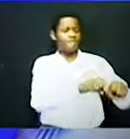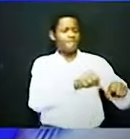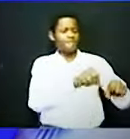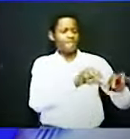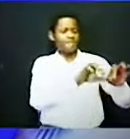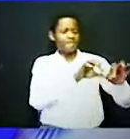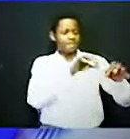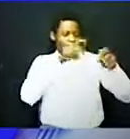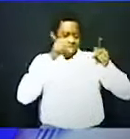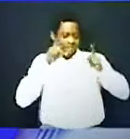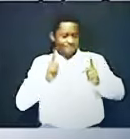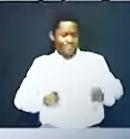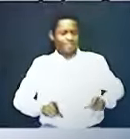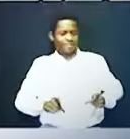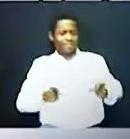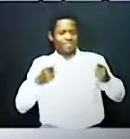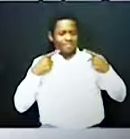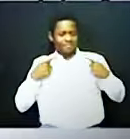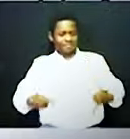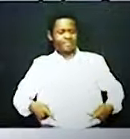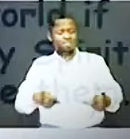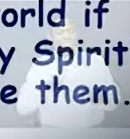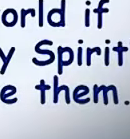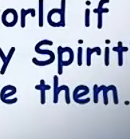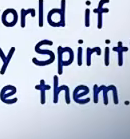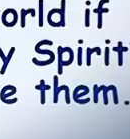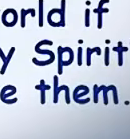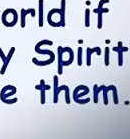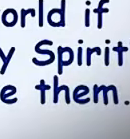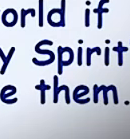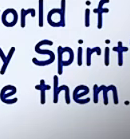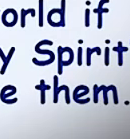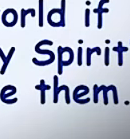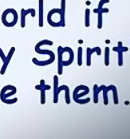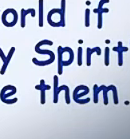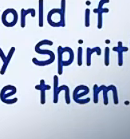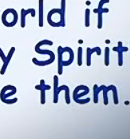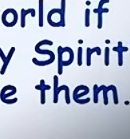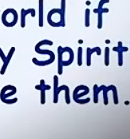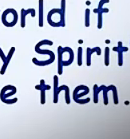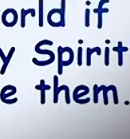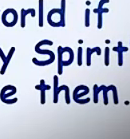that purpose. In